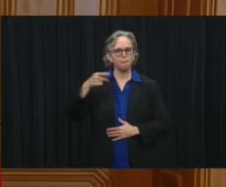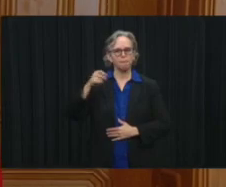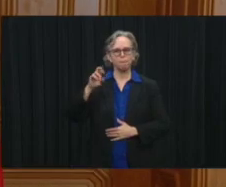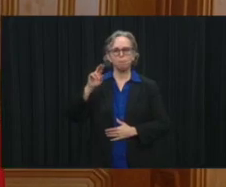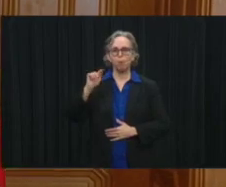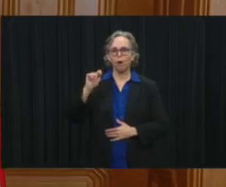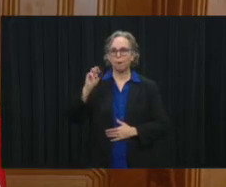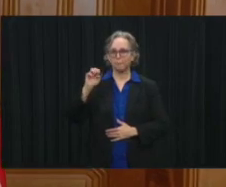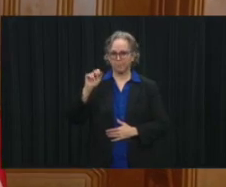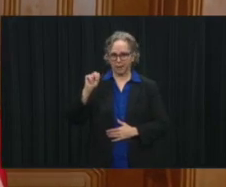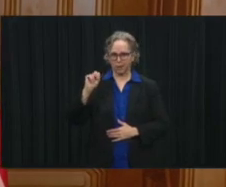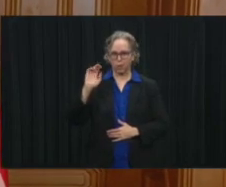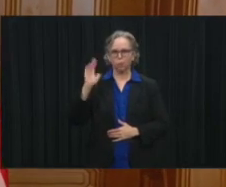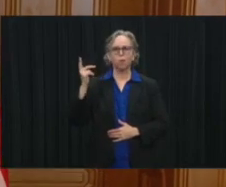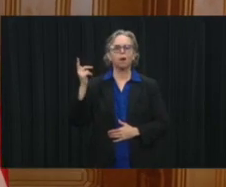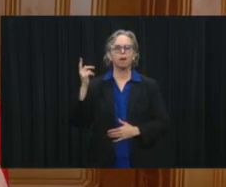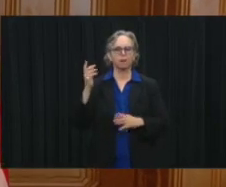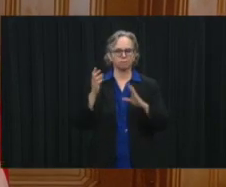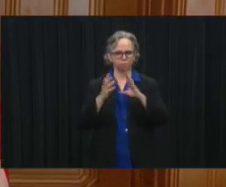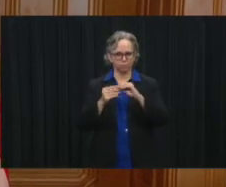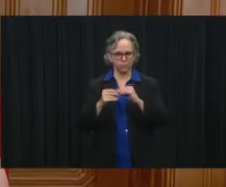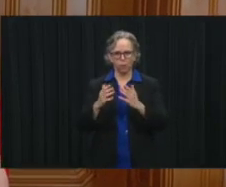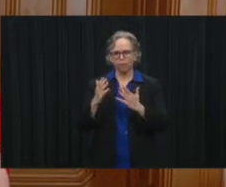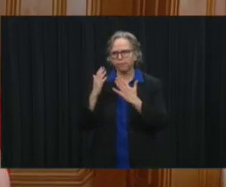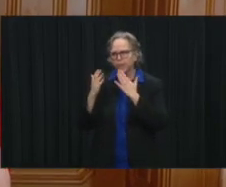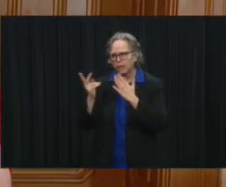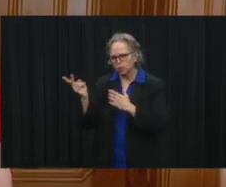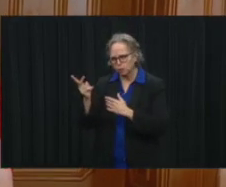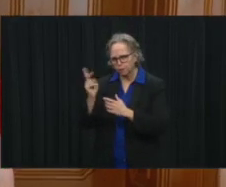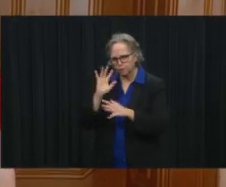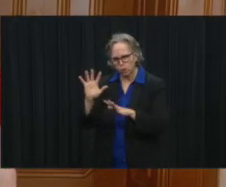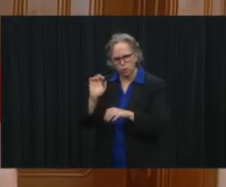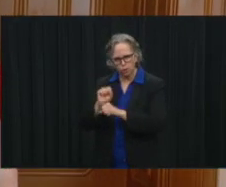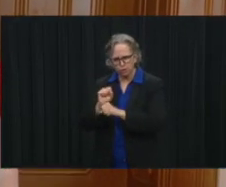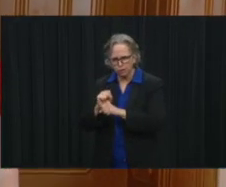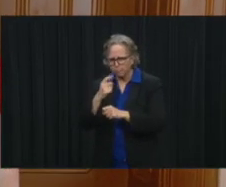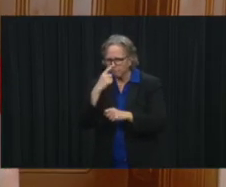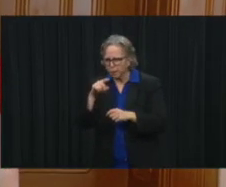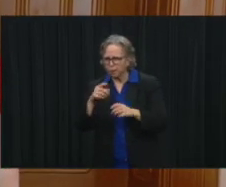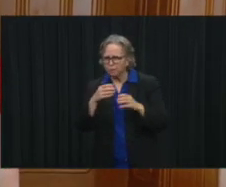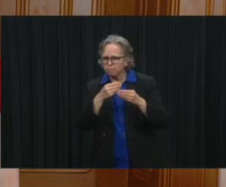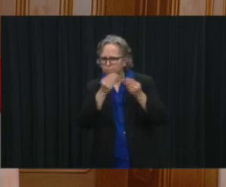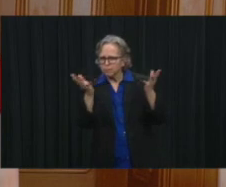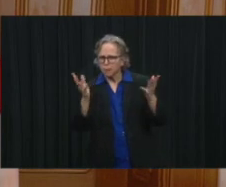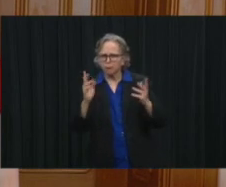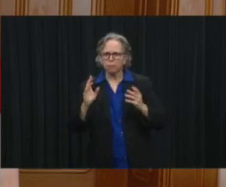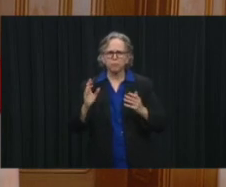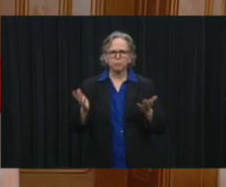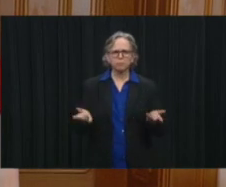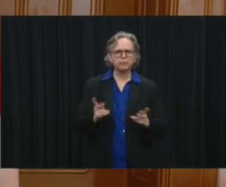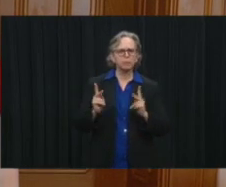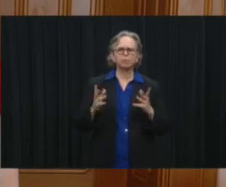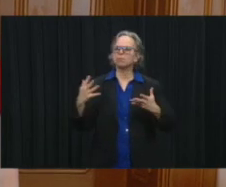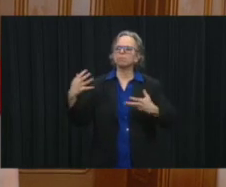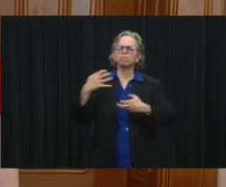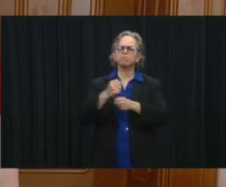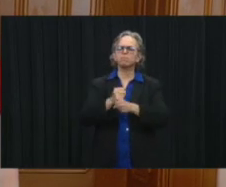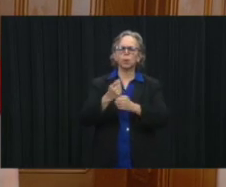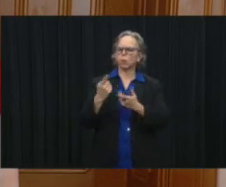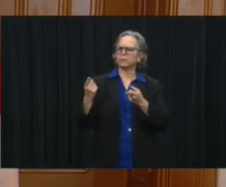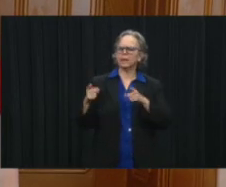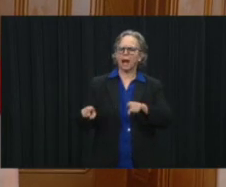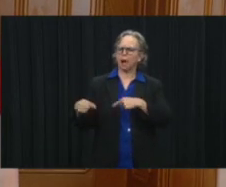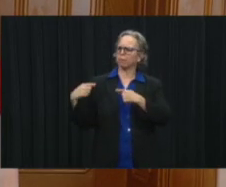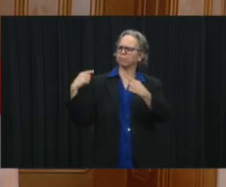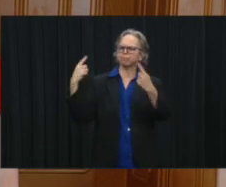all have been doing out there. And could you just give the people of Ohio a report on what's been going on and anything